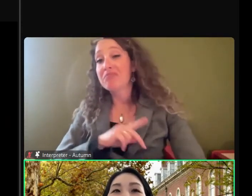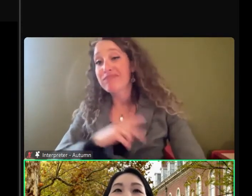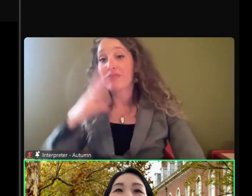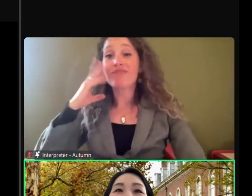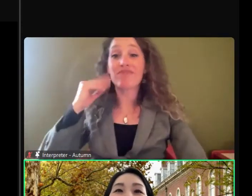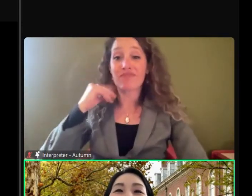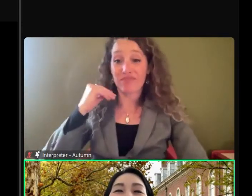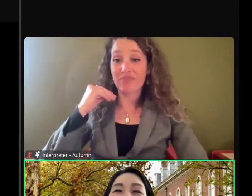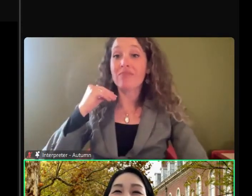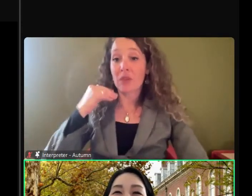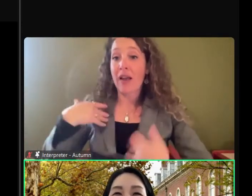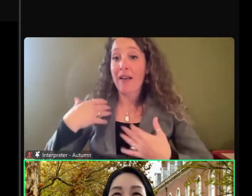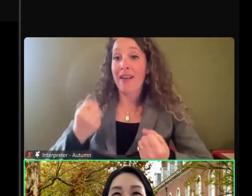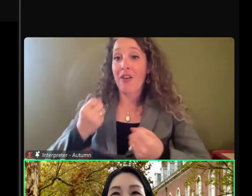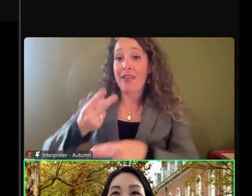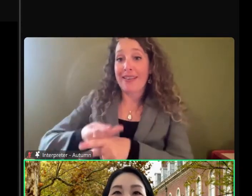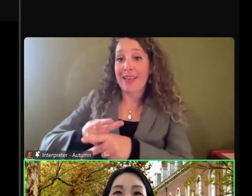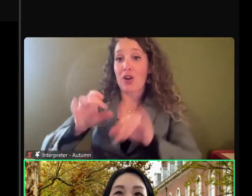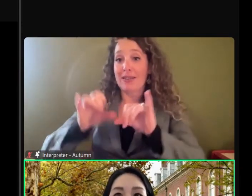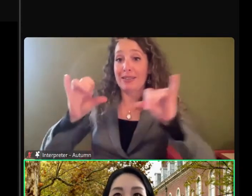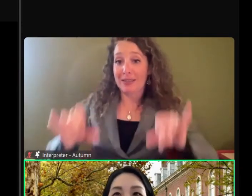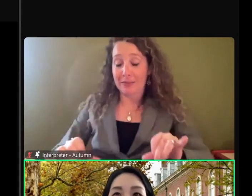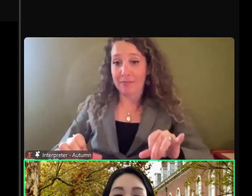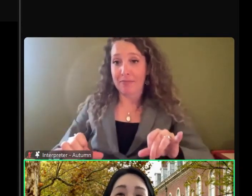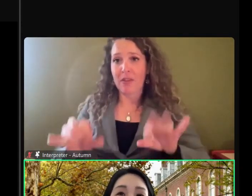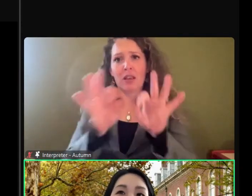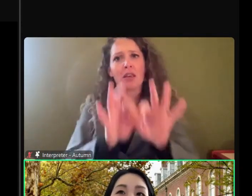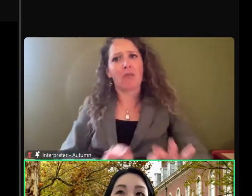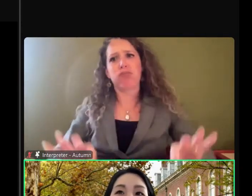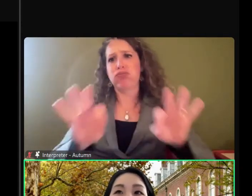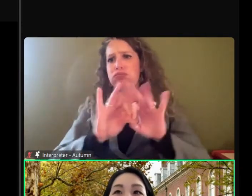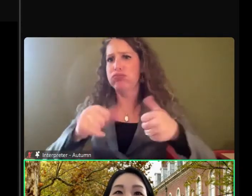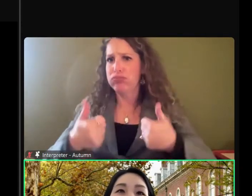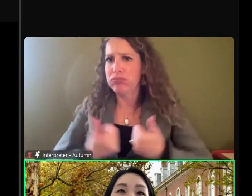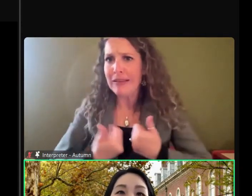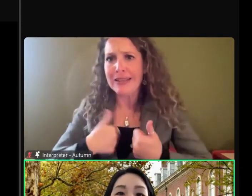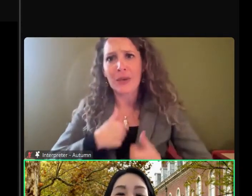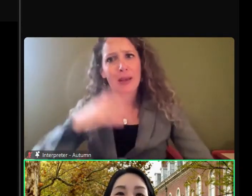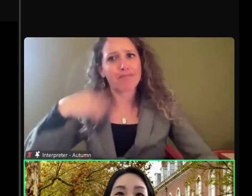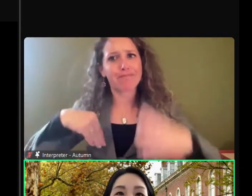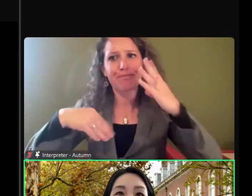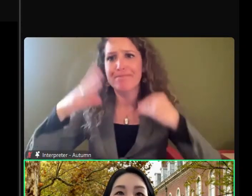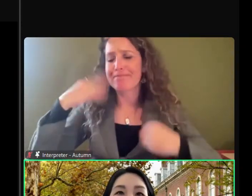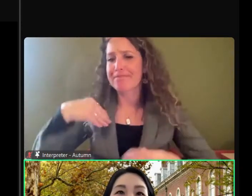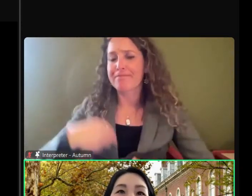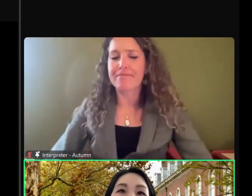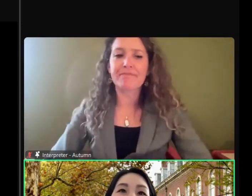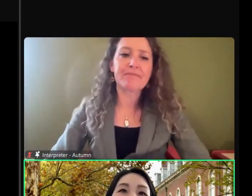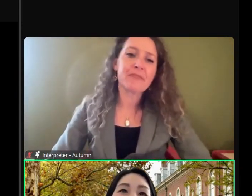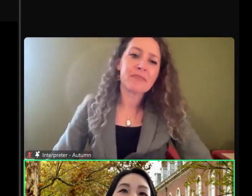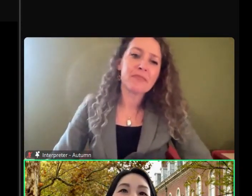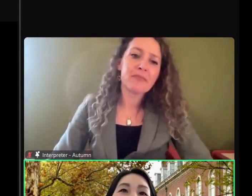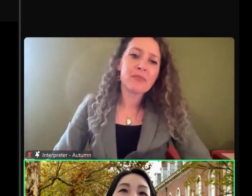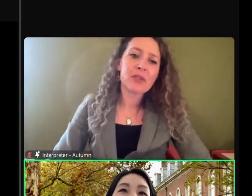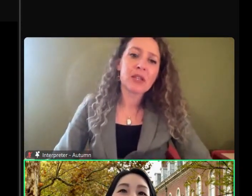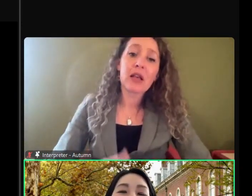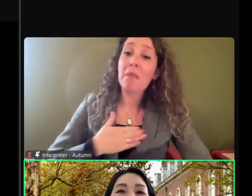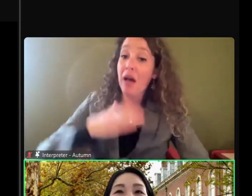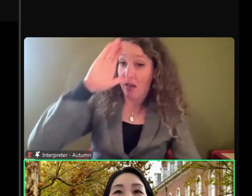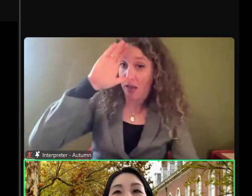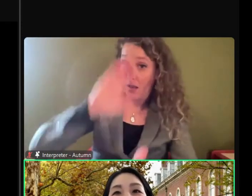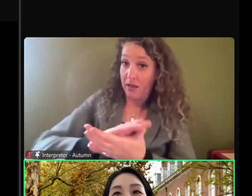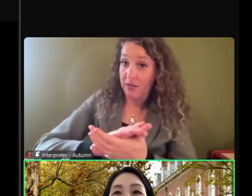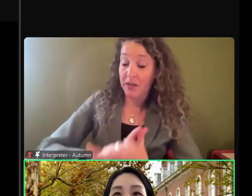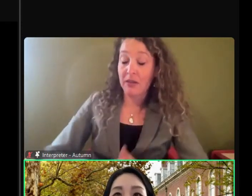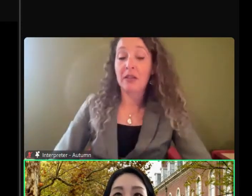that highlights some of the critical accessibility challenges we encountered. My husband